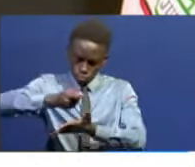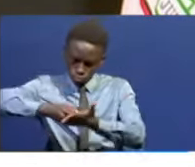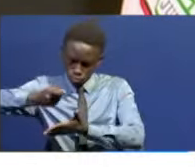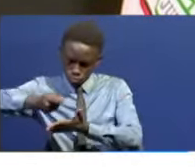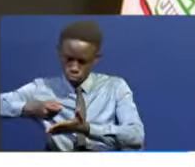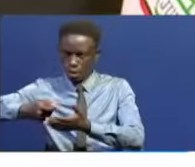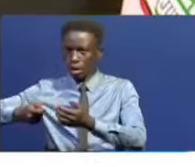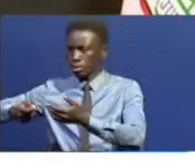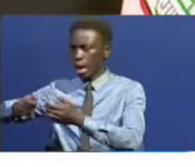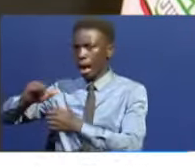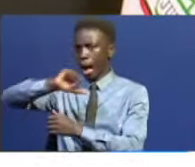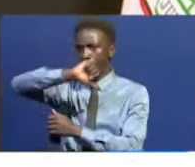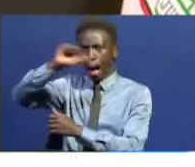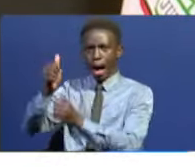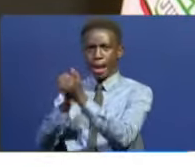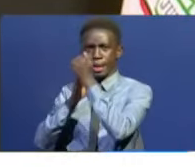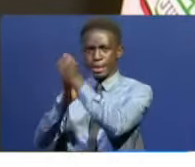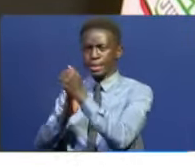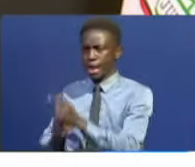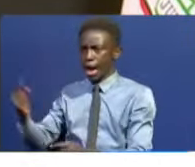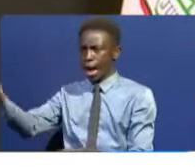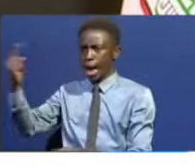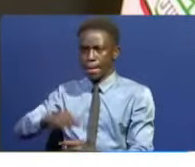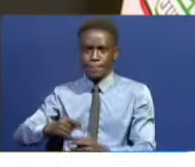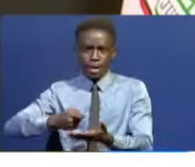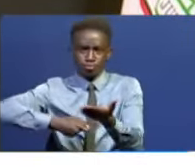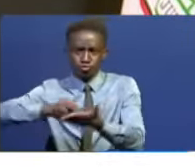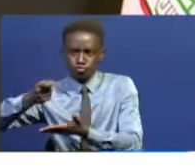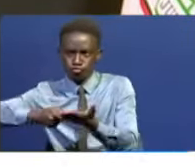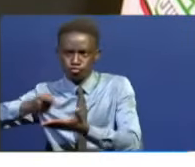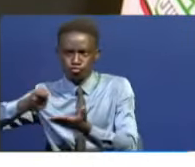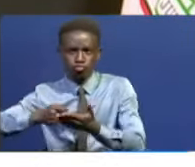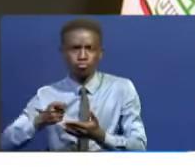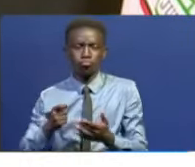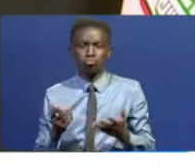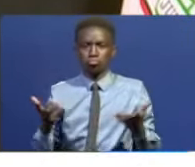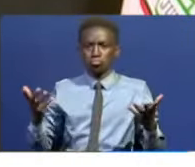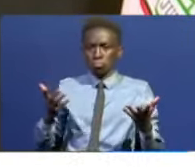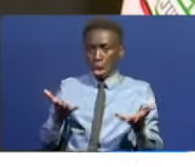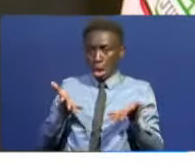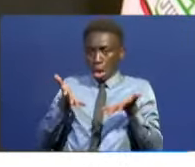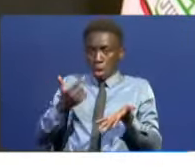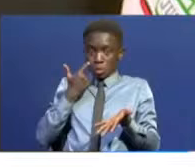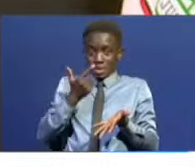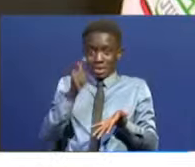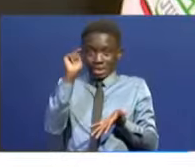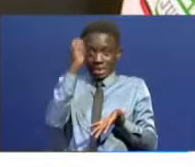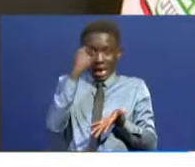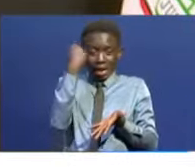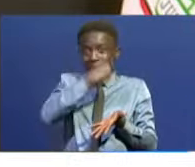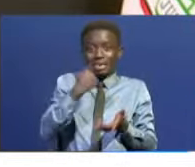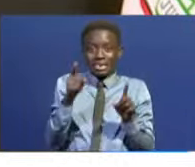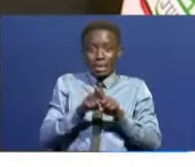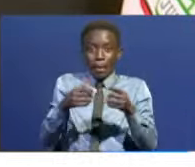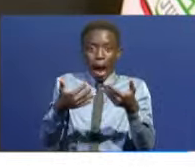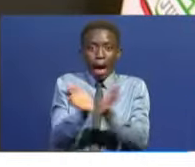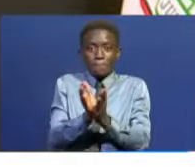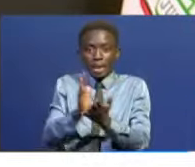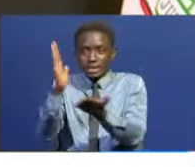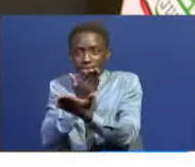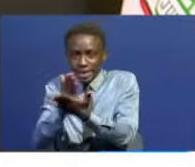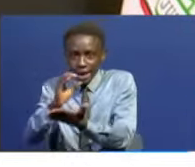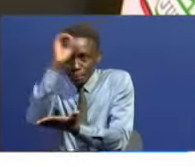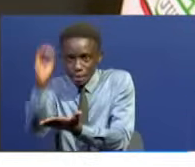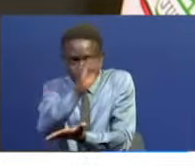other leaders that Kenya is like a company of shares. It is not me. And he